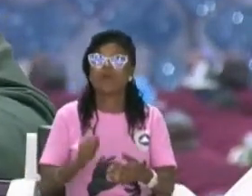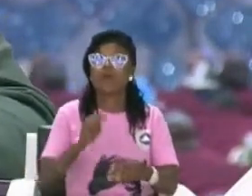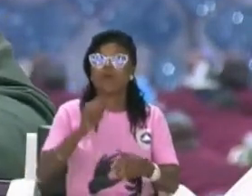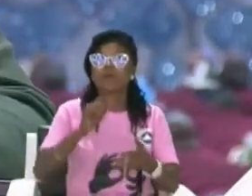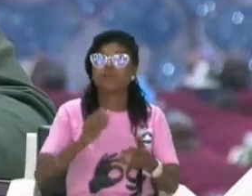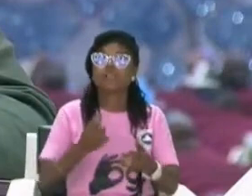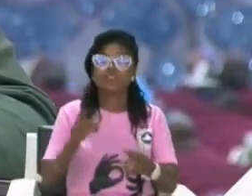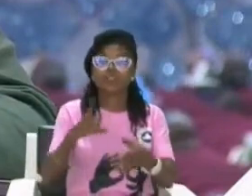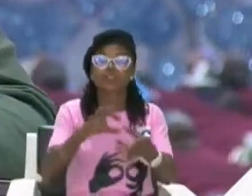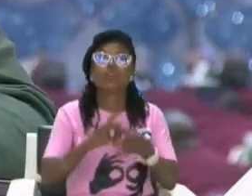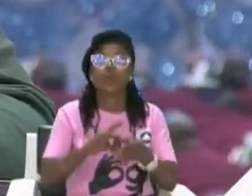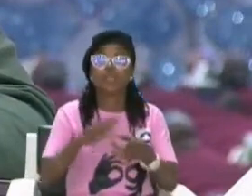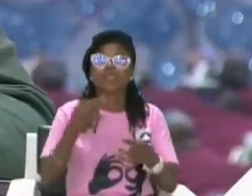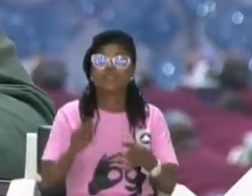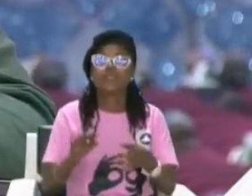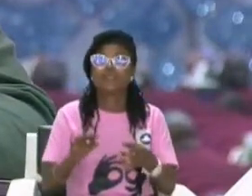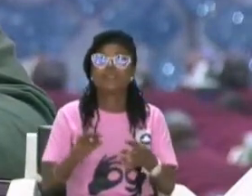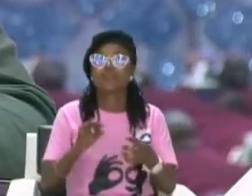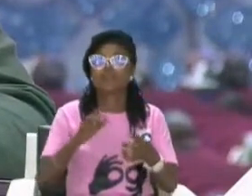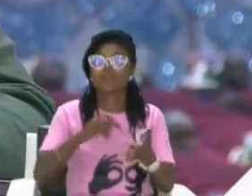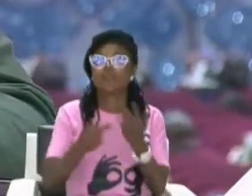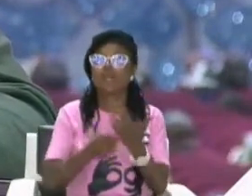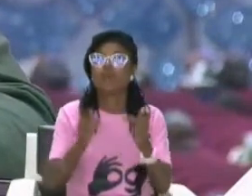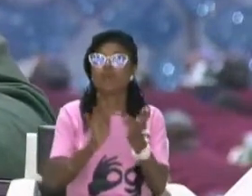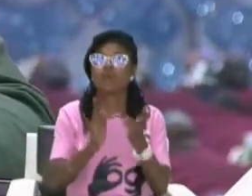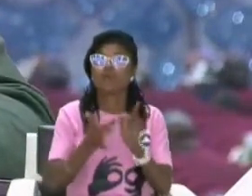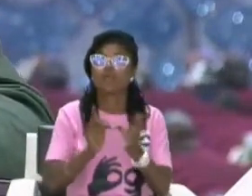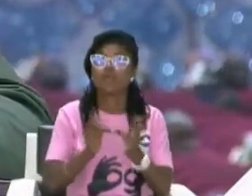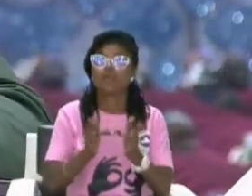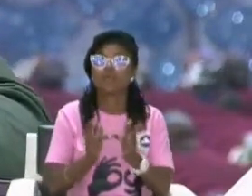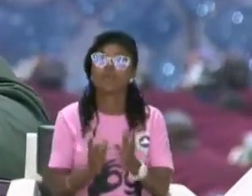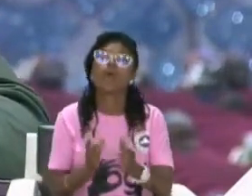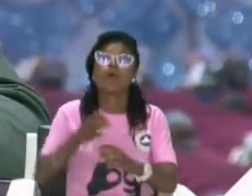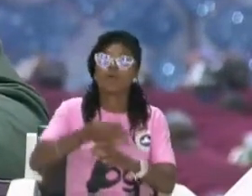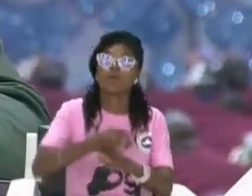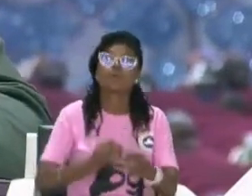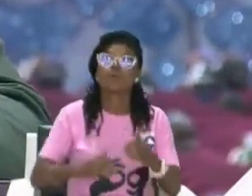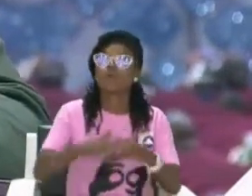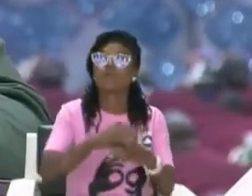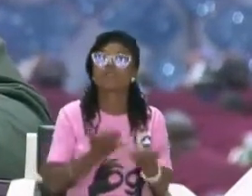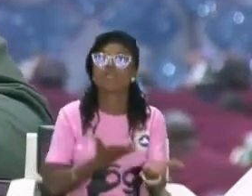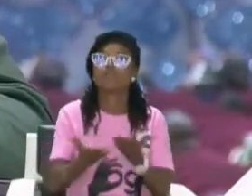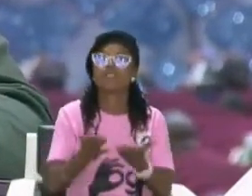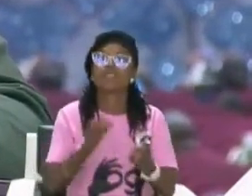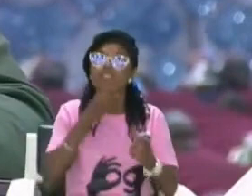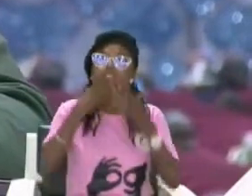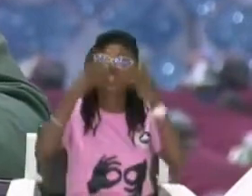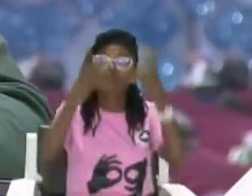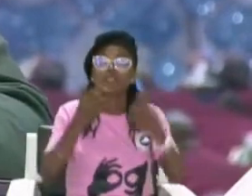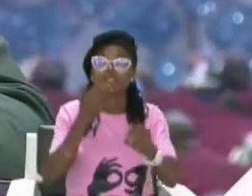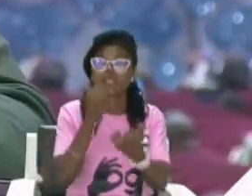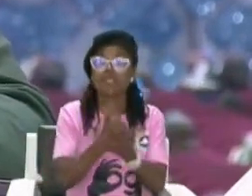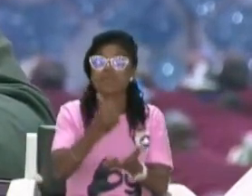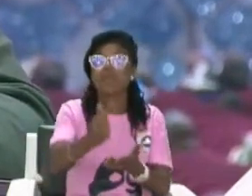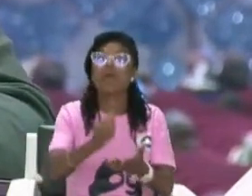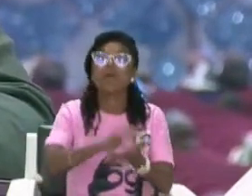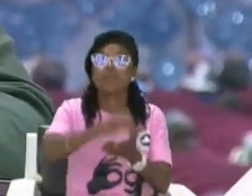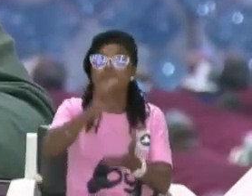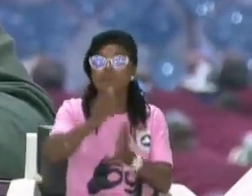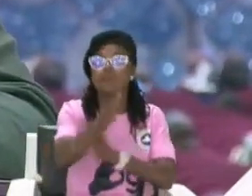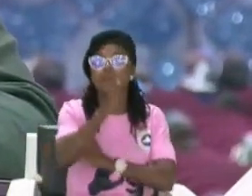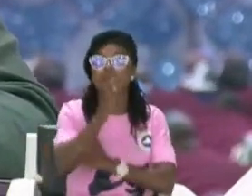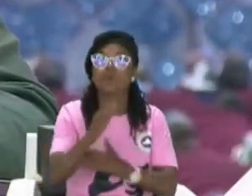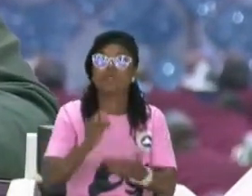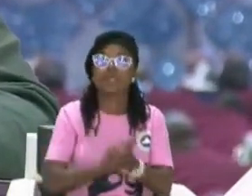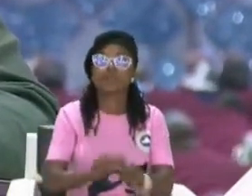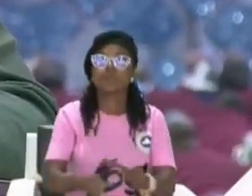online, and Daddy Gio said the wind will blow. They shouted amen, believing God will give them a baby